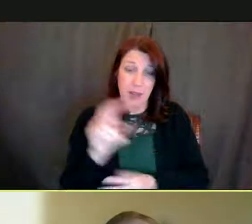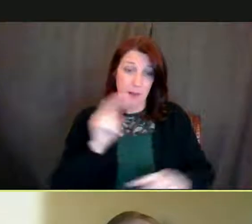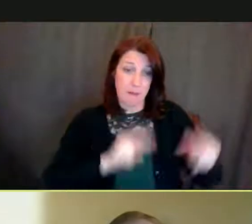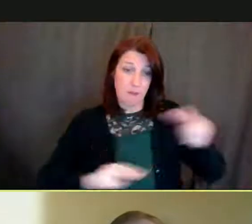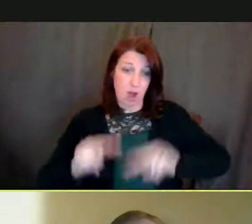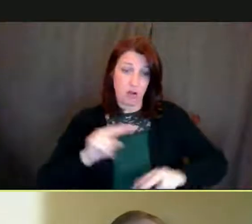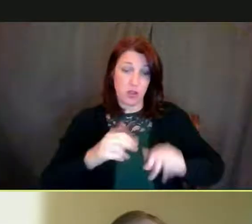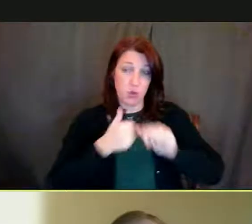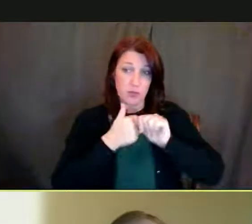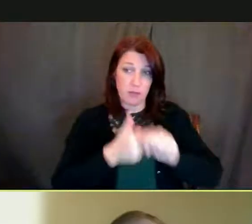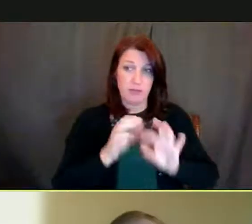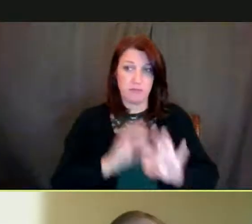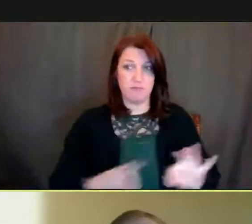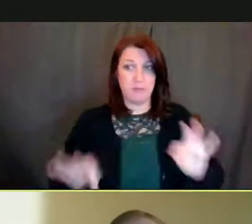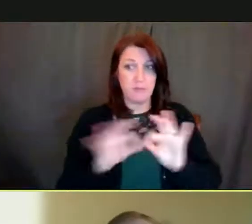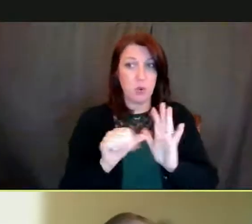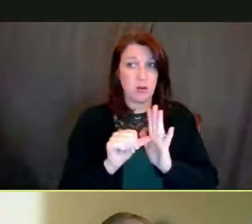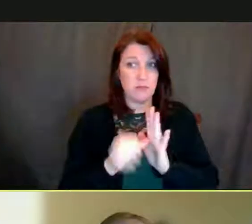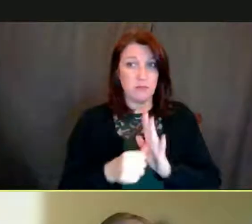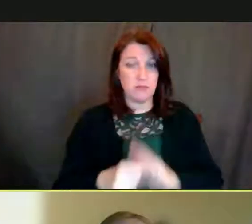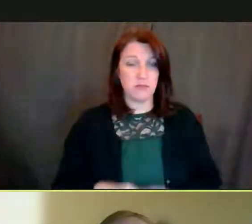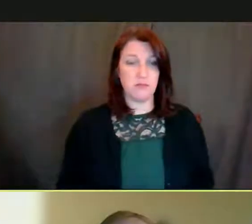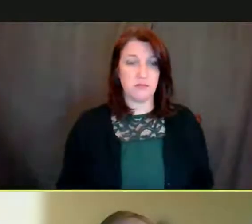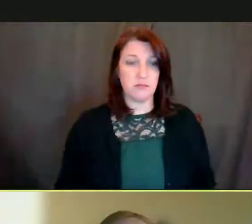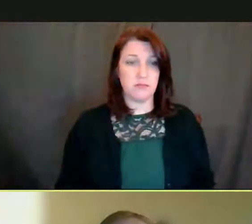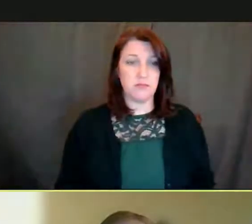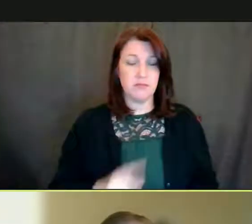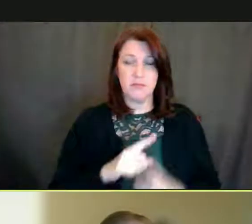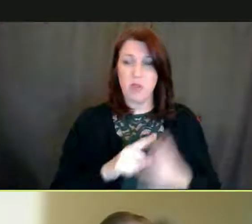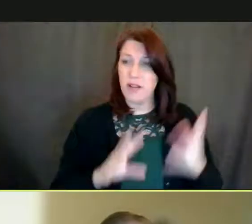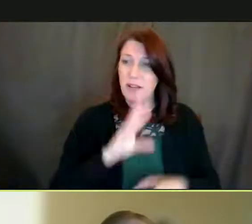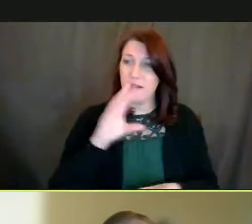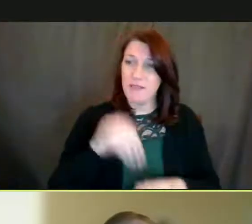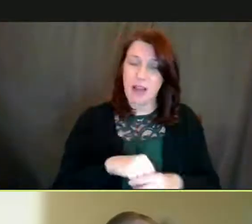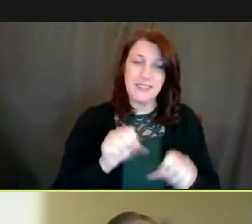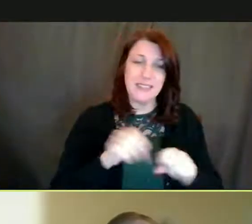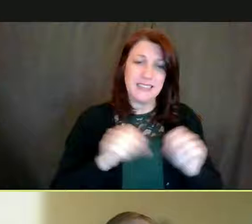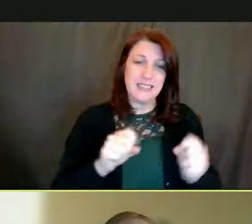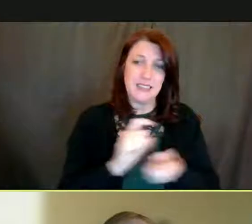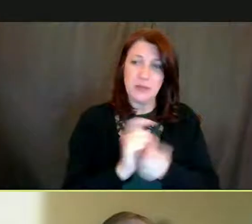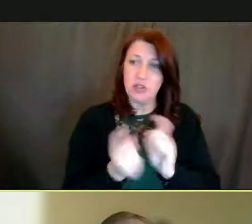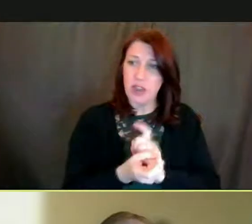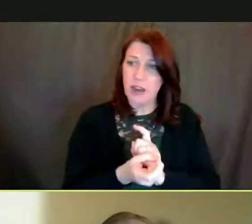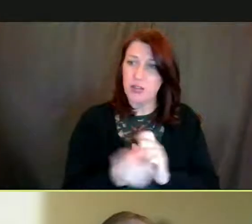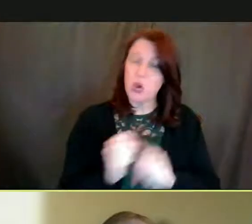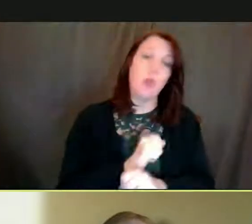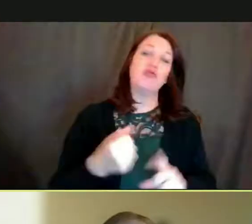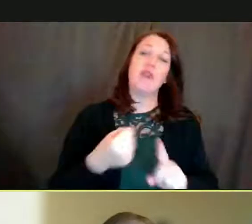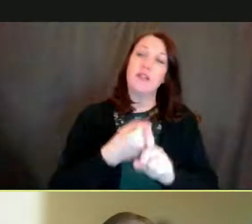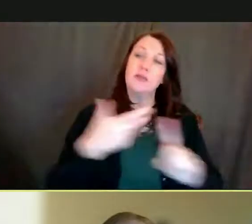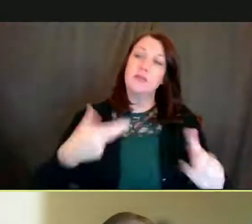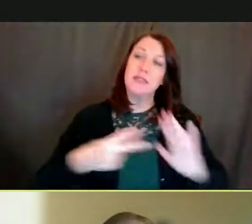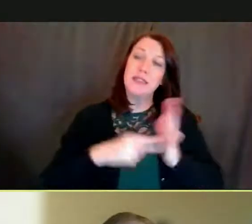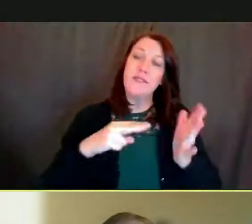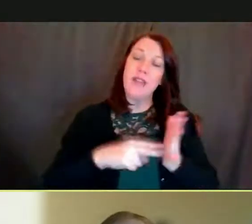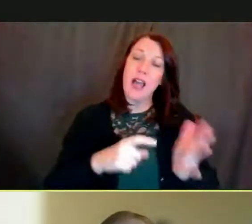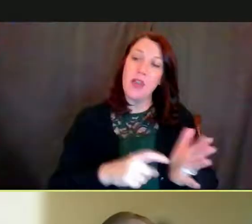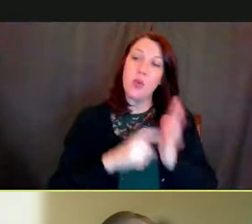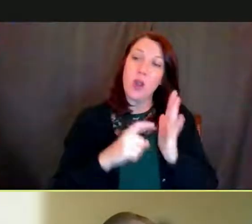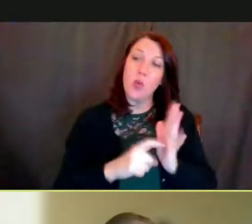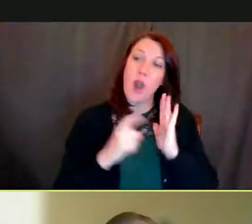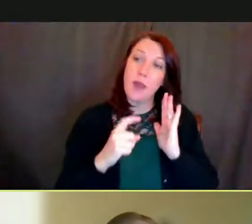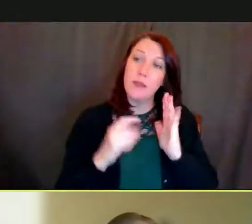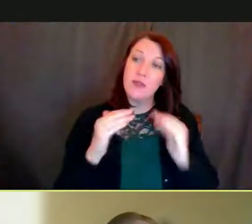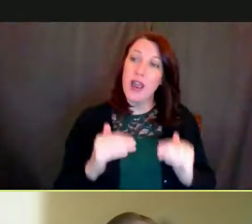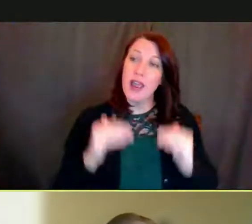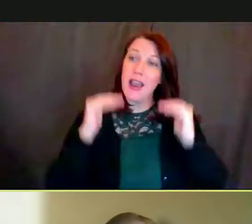important. All of this certainly involves system changes, so we are working to define those requirements for enhancing